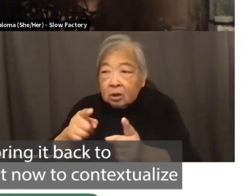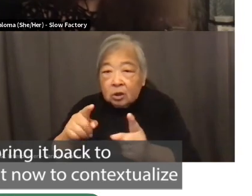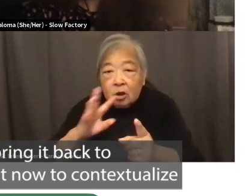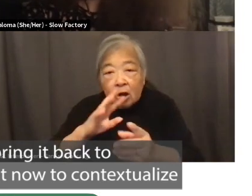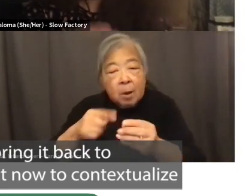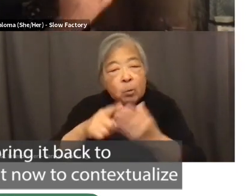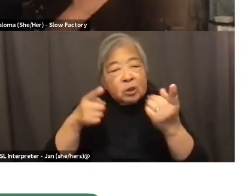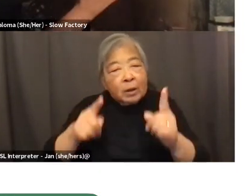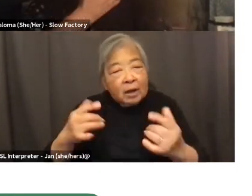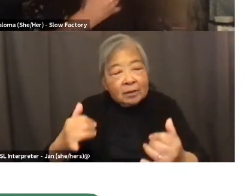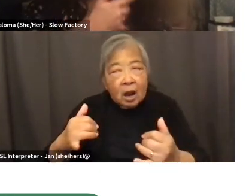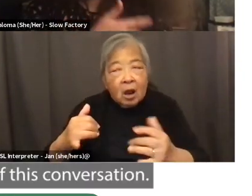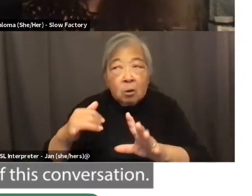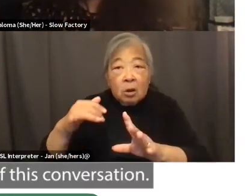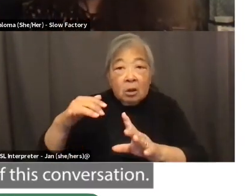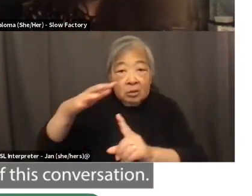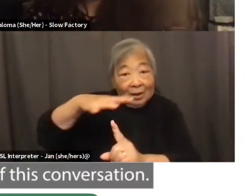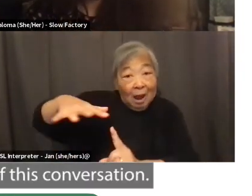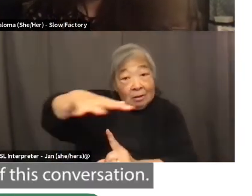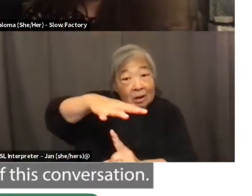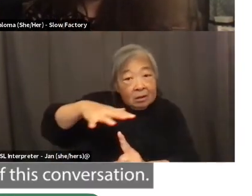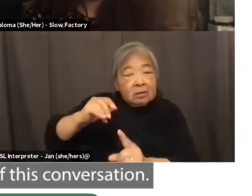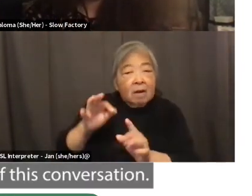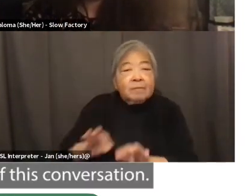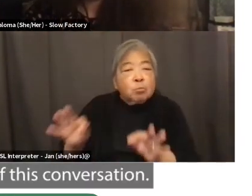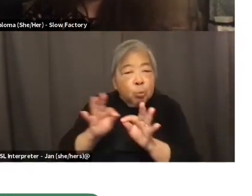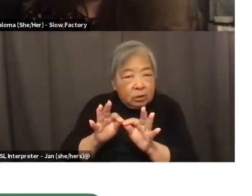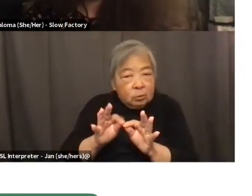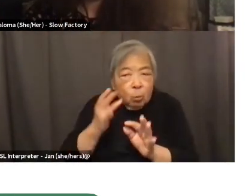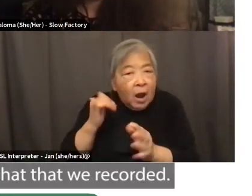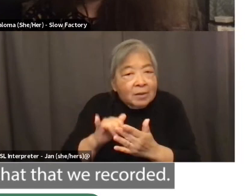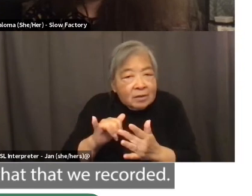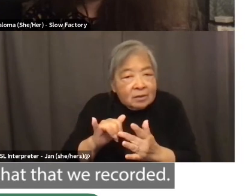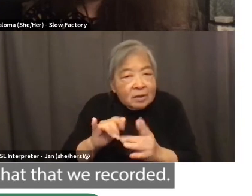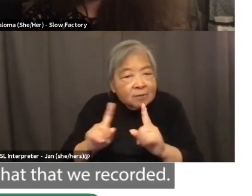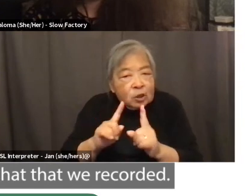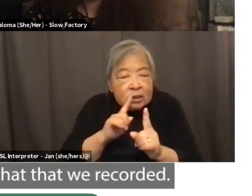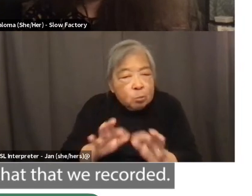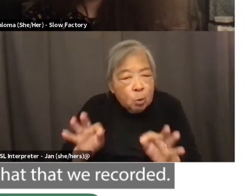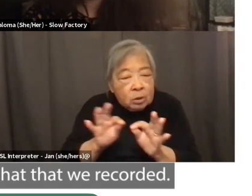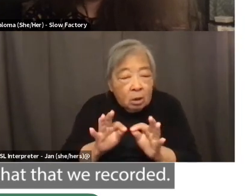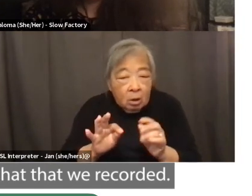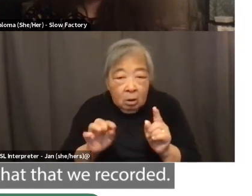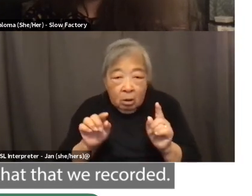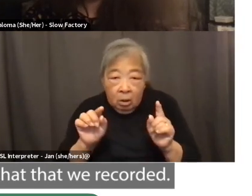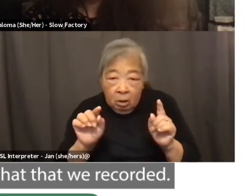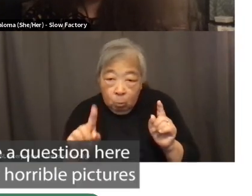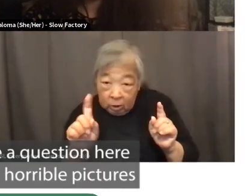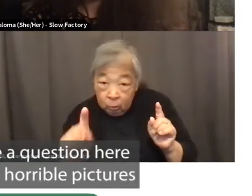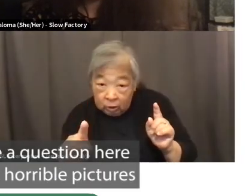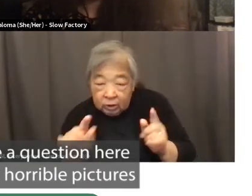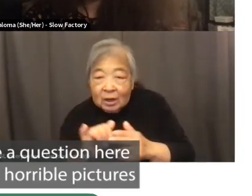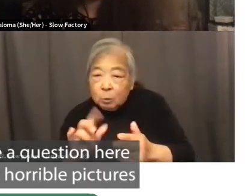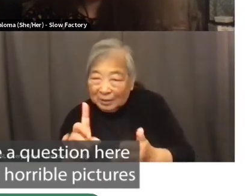to contextualize the importance of this conversation. There is a question that we recorded